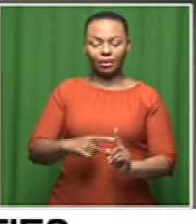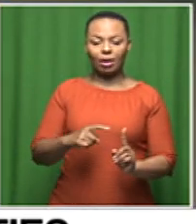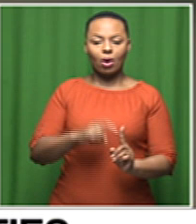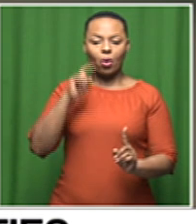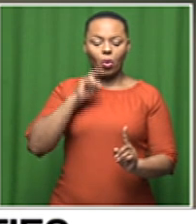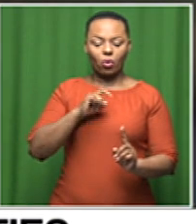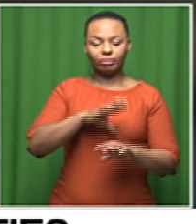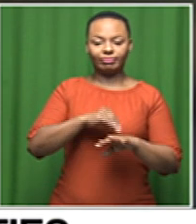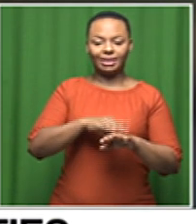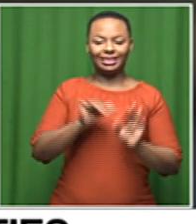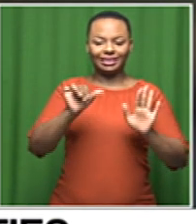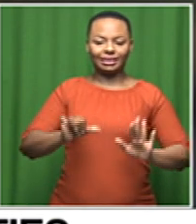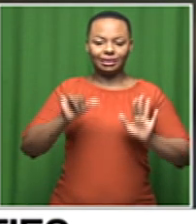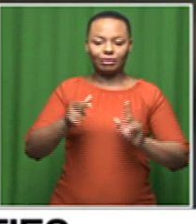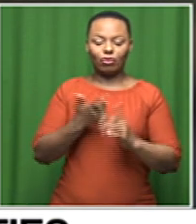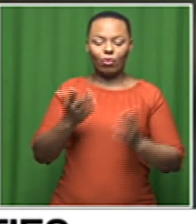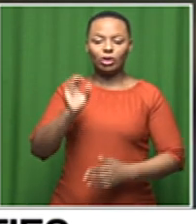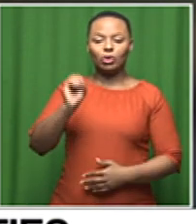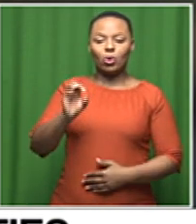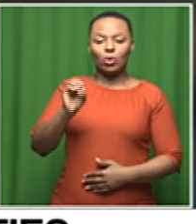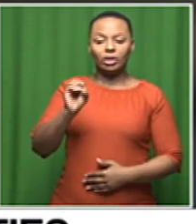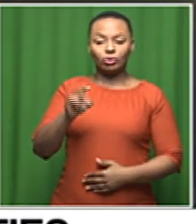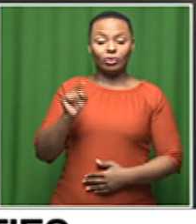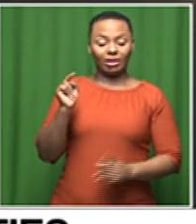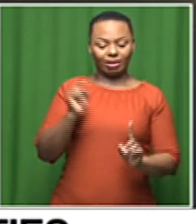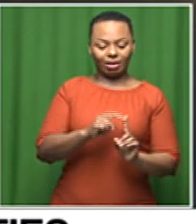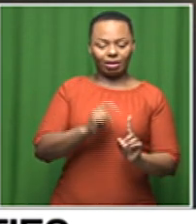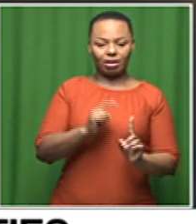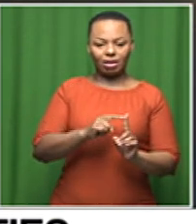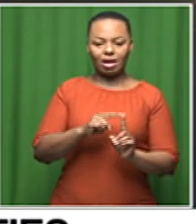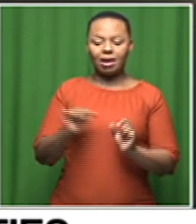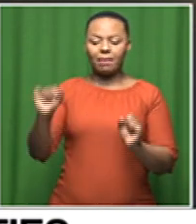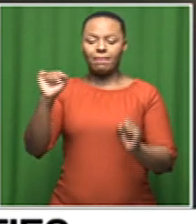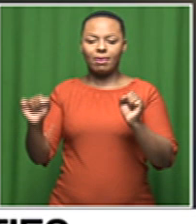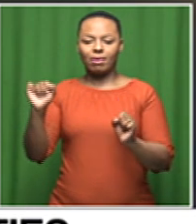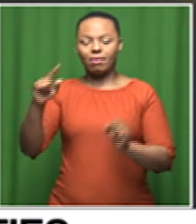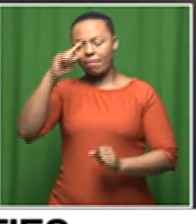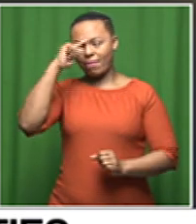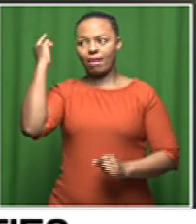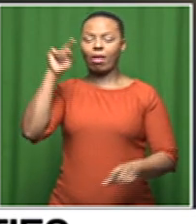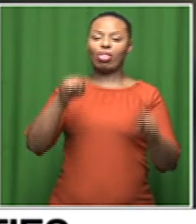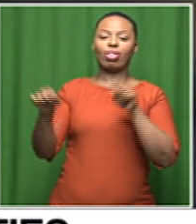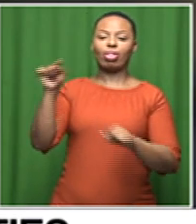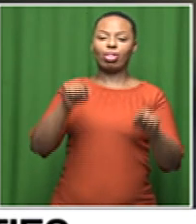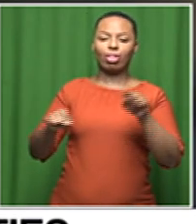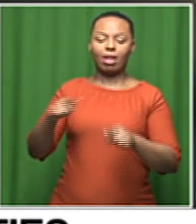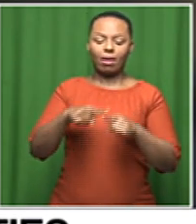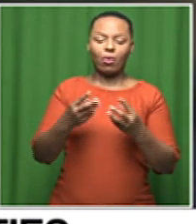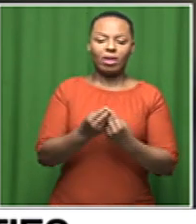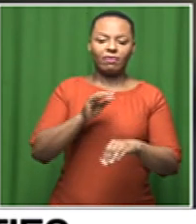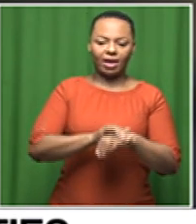16-year-old Lethabo Motswane from Soweto was unfortunately hit by a drunk driver in the streets while playing with